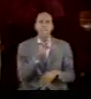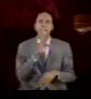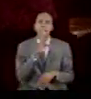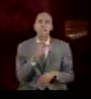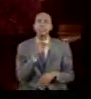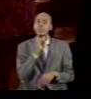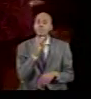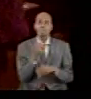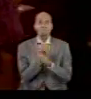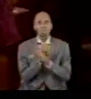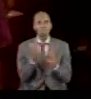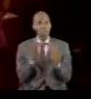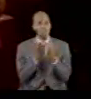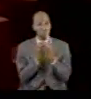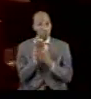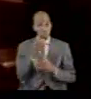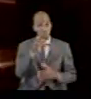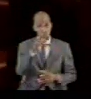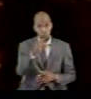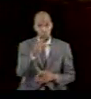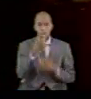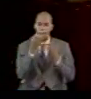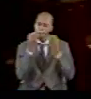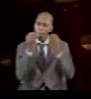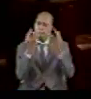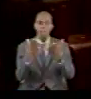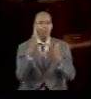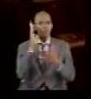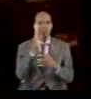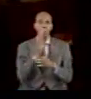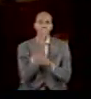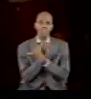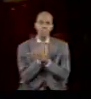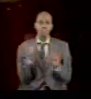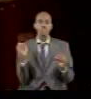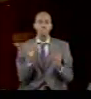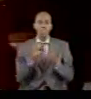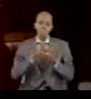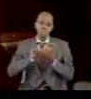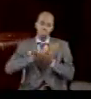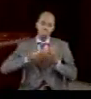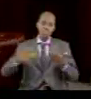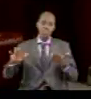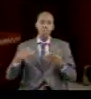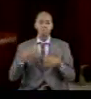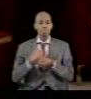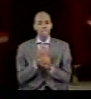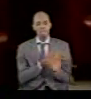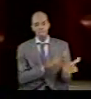saved. Through you, many will be saved, sanctified, made ready for